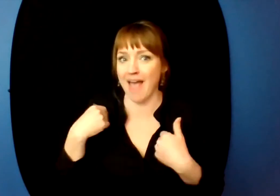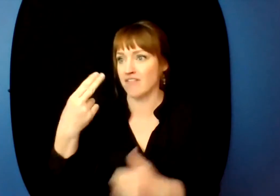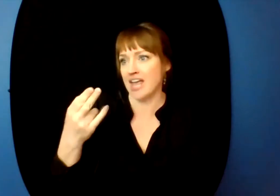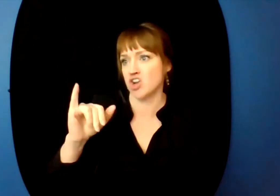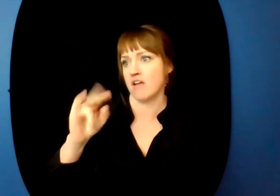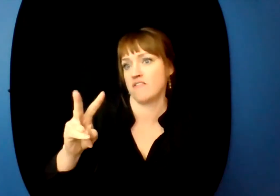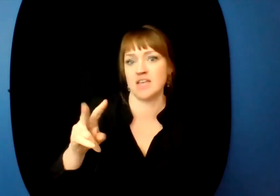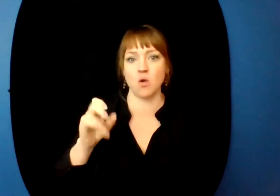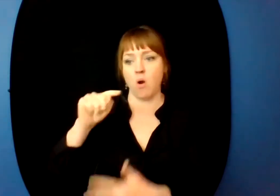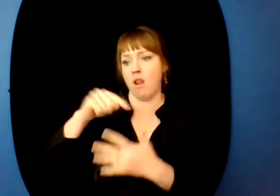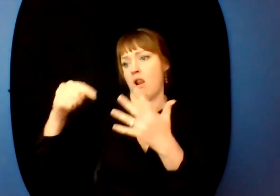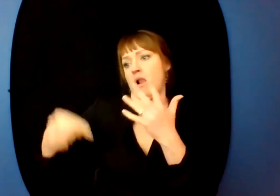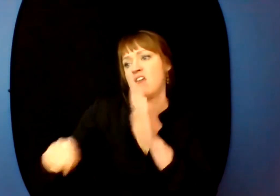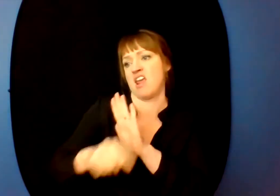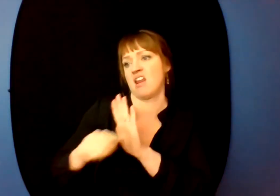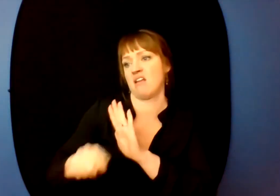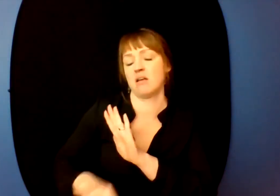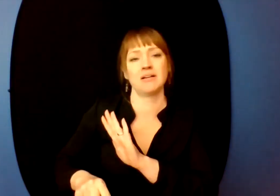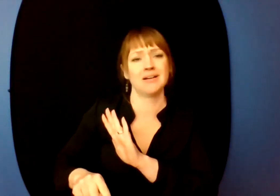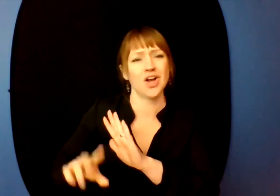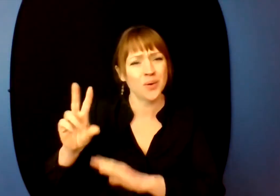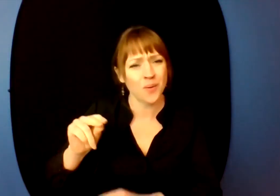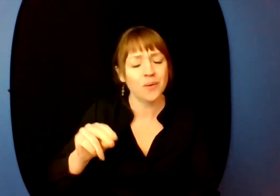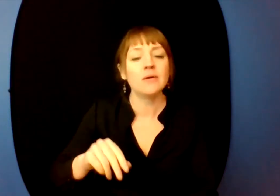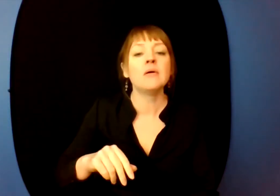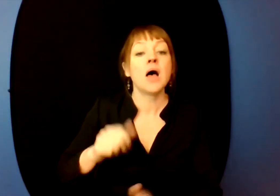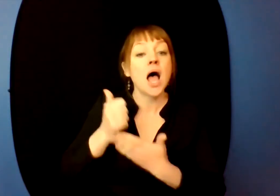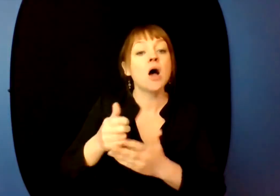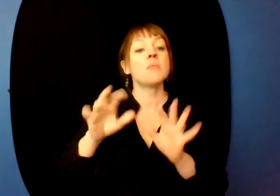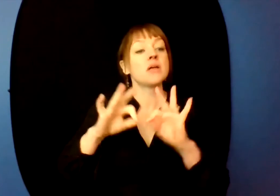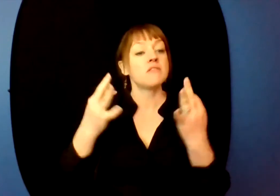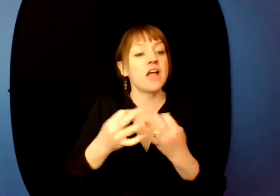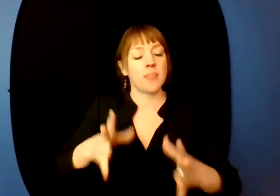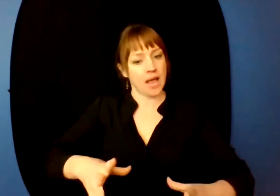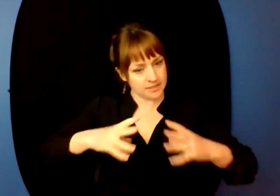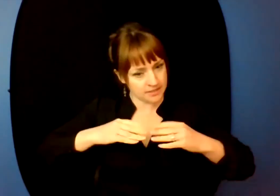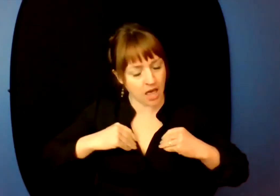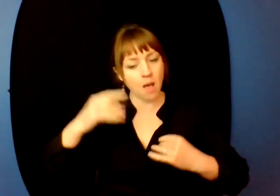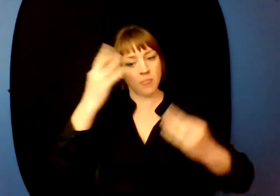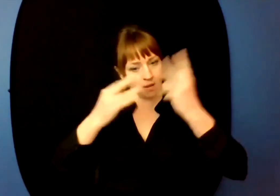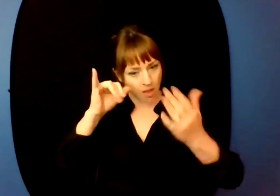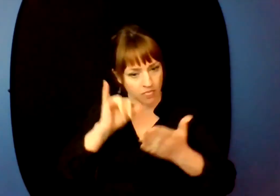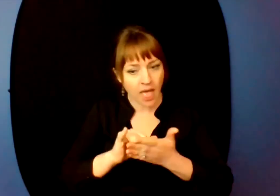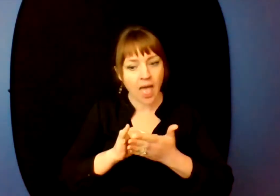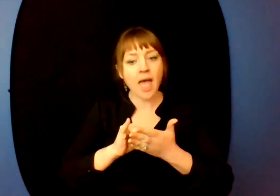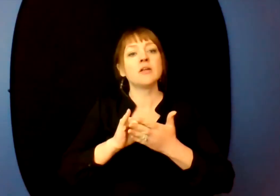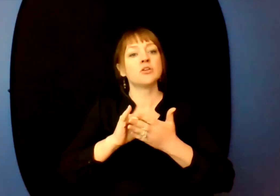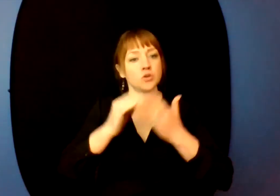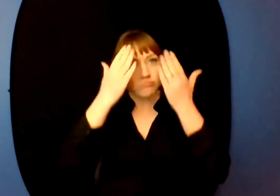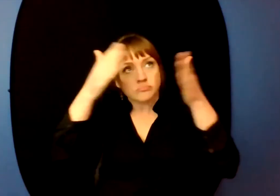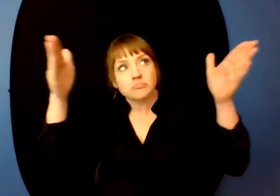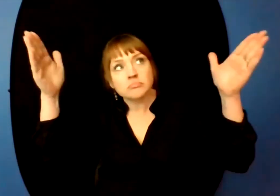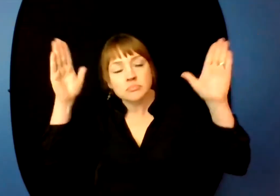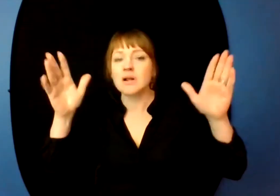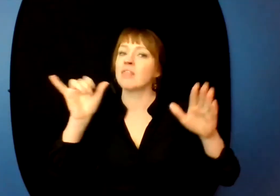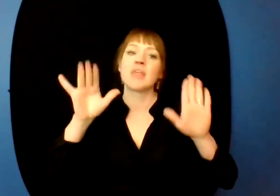endocarditis, right? And so helping family members kind of accept that and work toward that is so great.